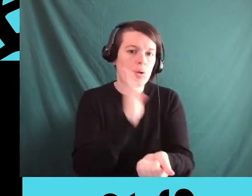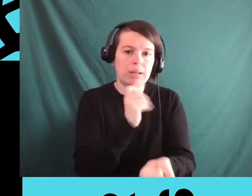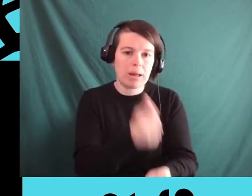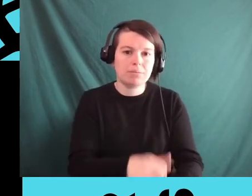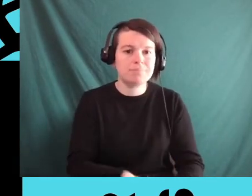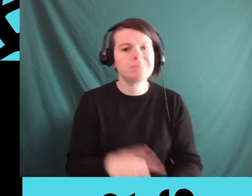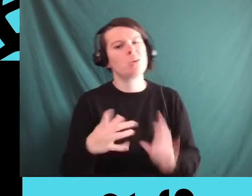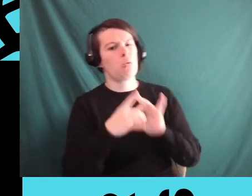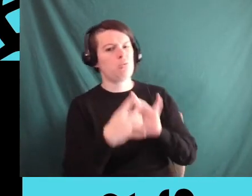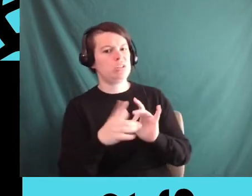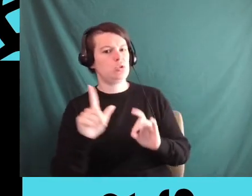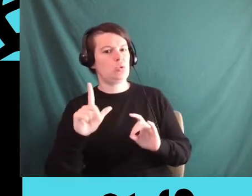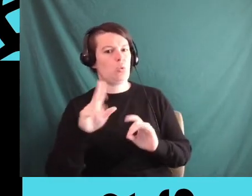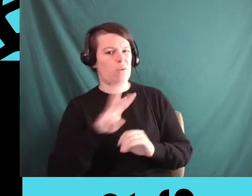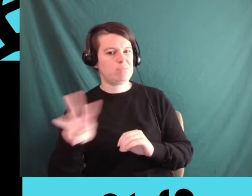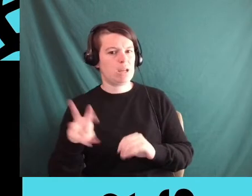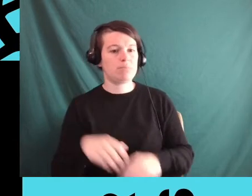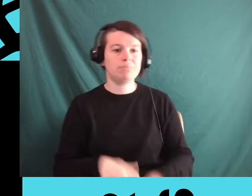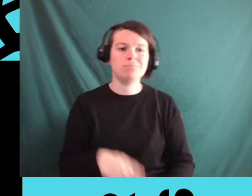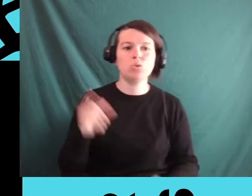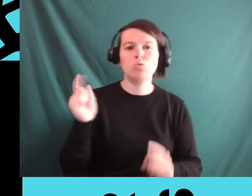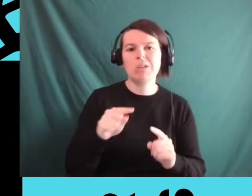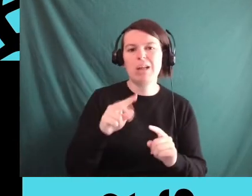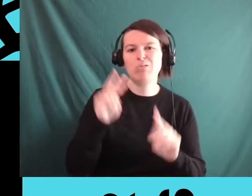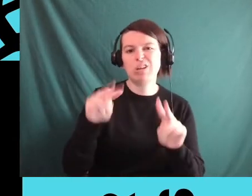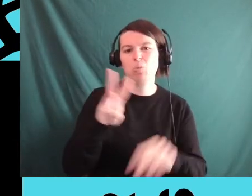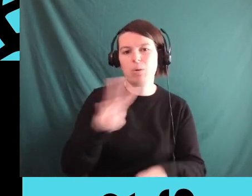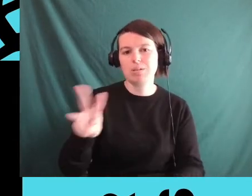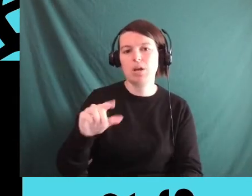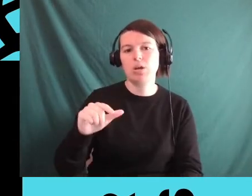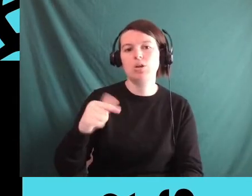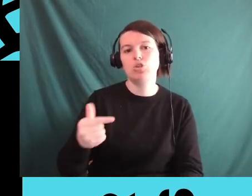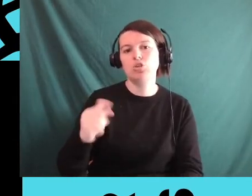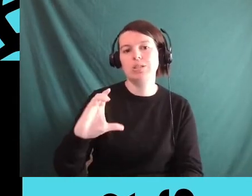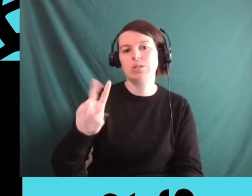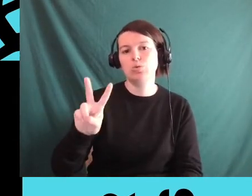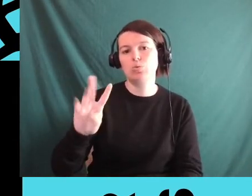Okay, you can find more information about them at gc2b.co.